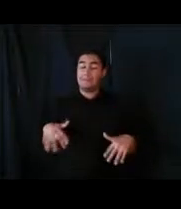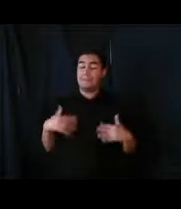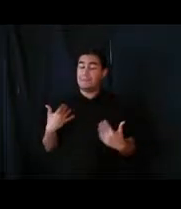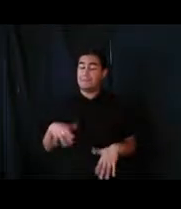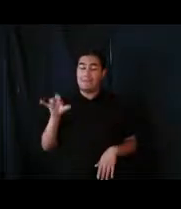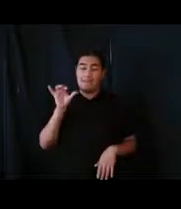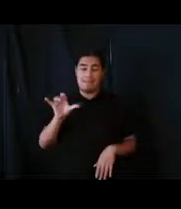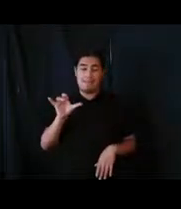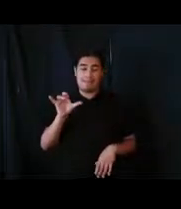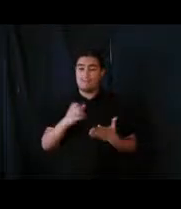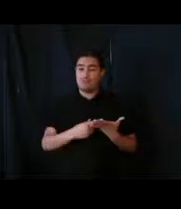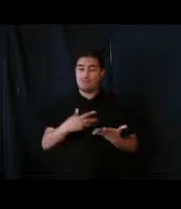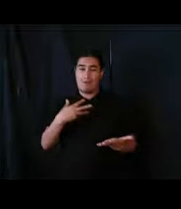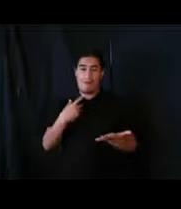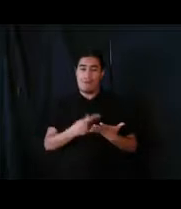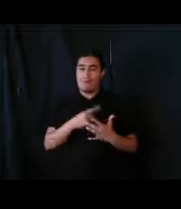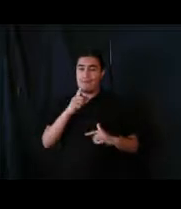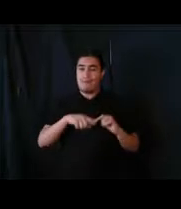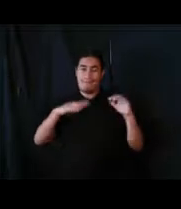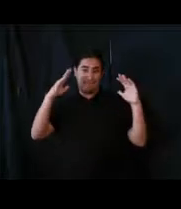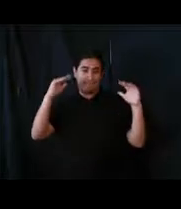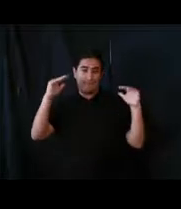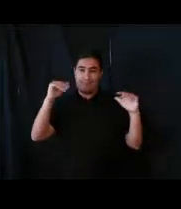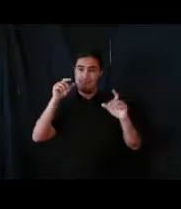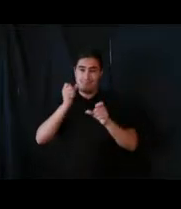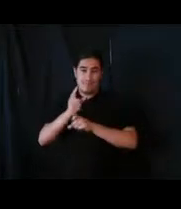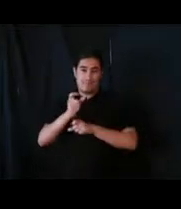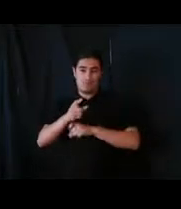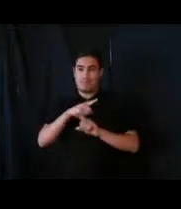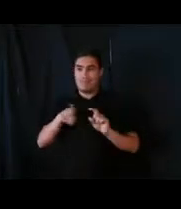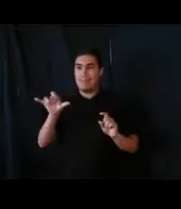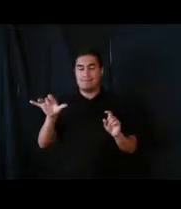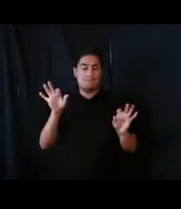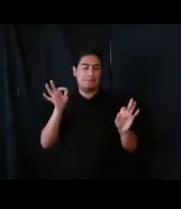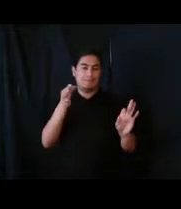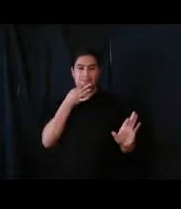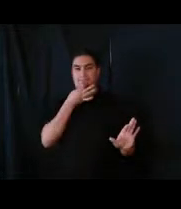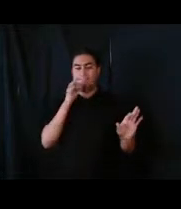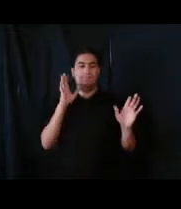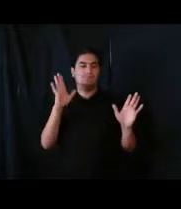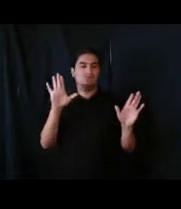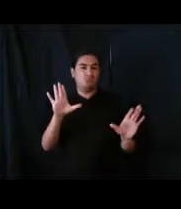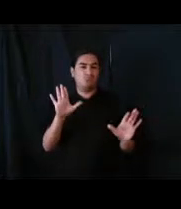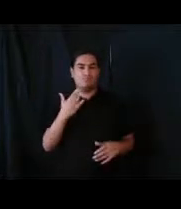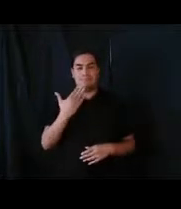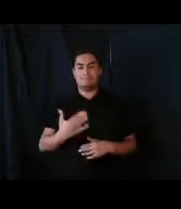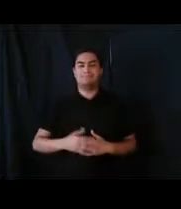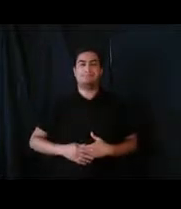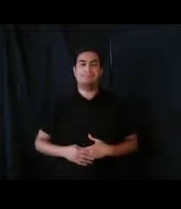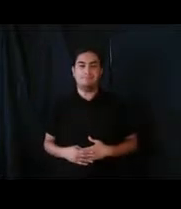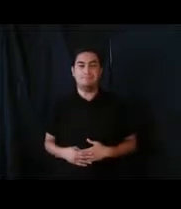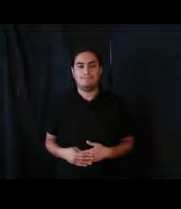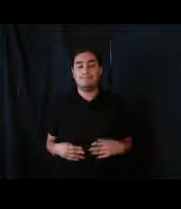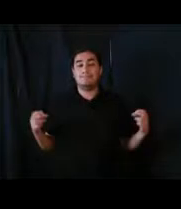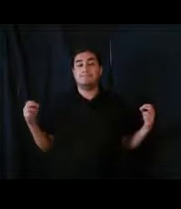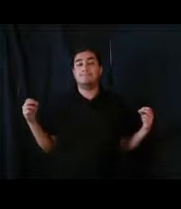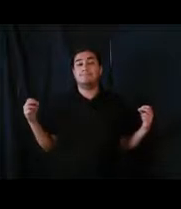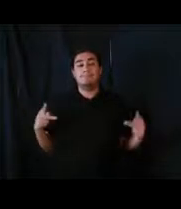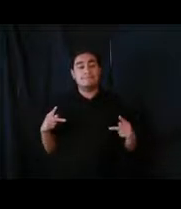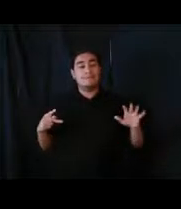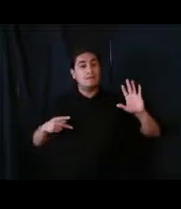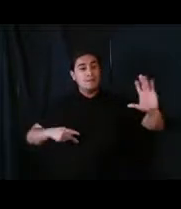don't want to say we can't expect it every year but it that that's about as good as it gets um okay so hold on to your